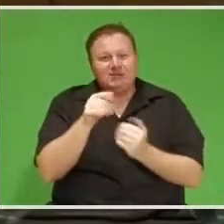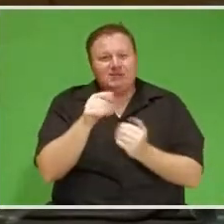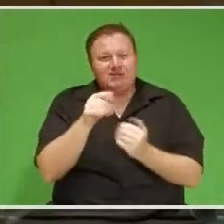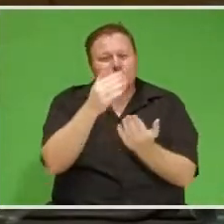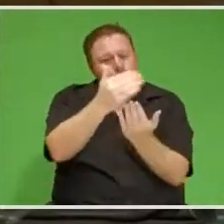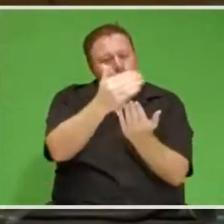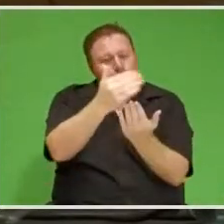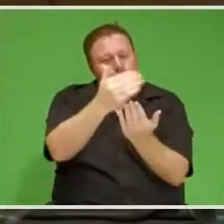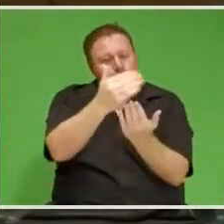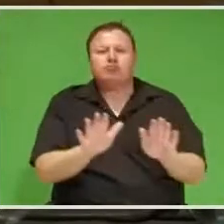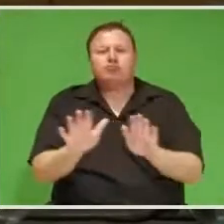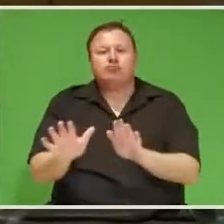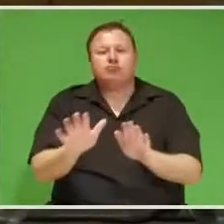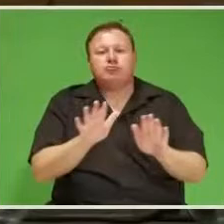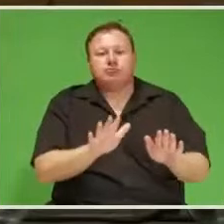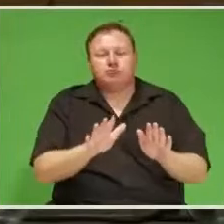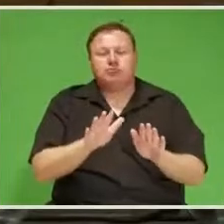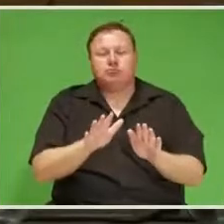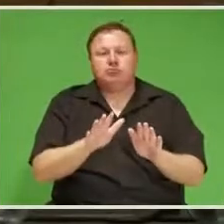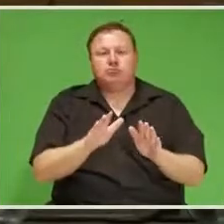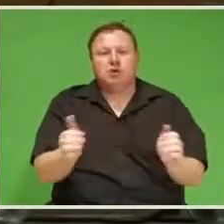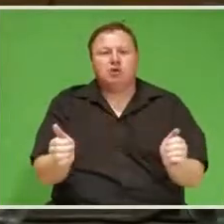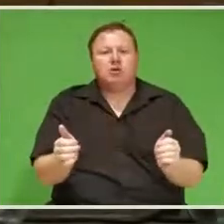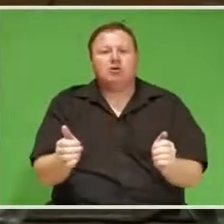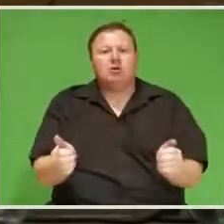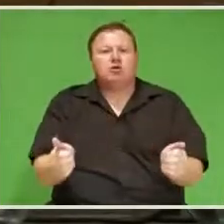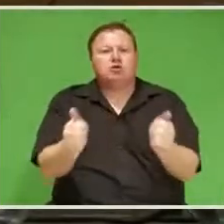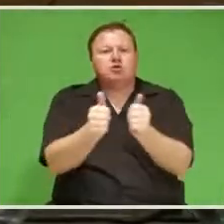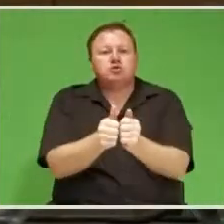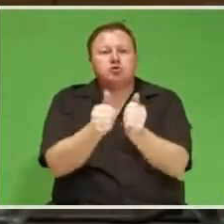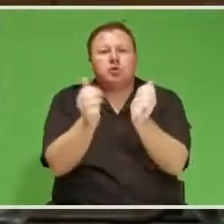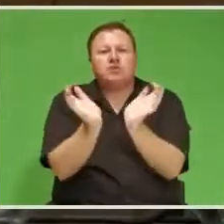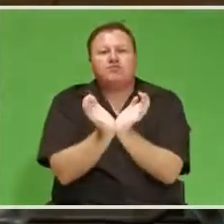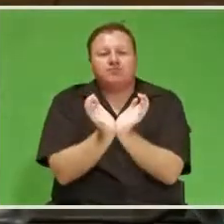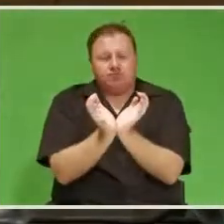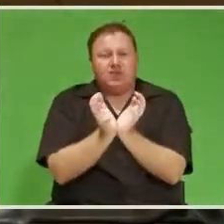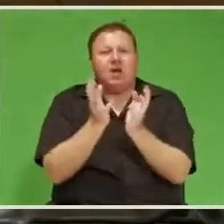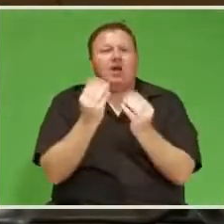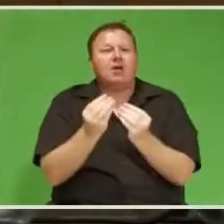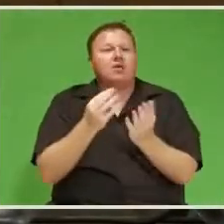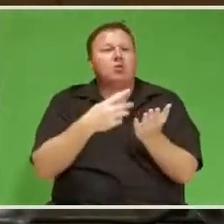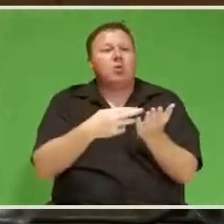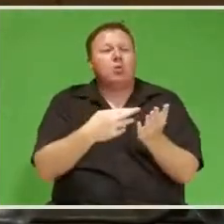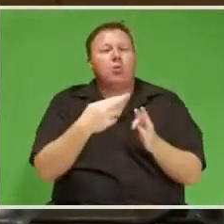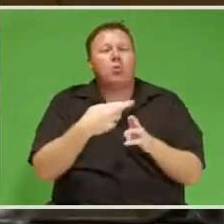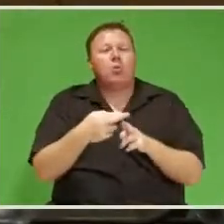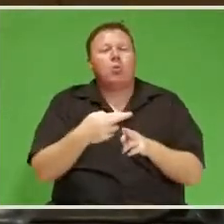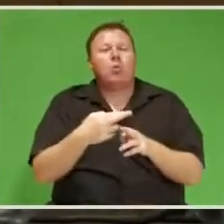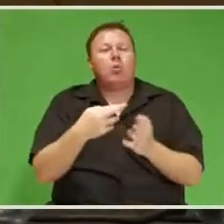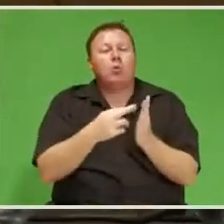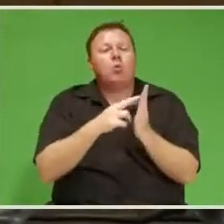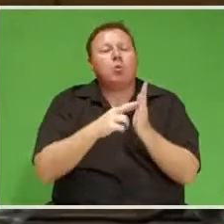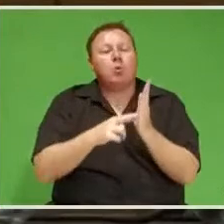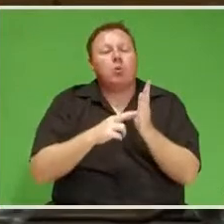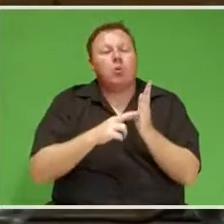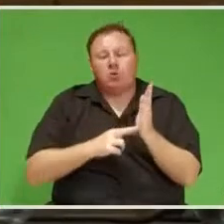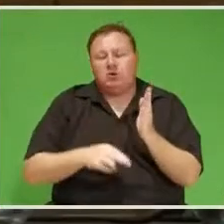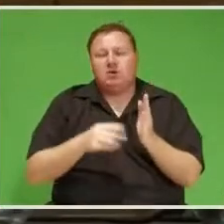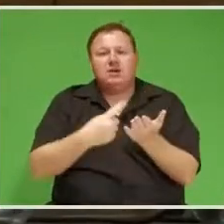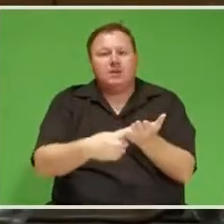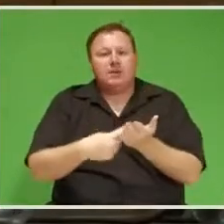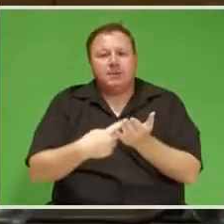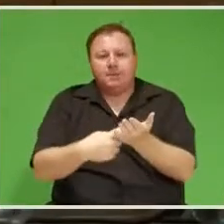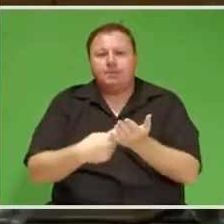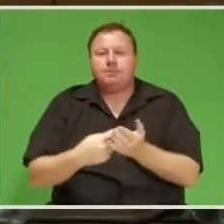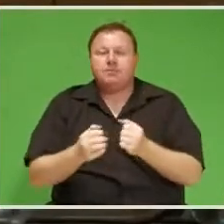joint sittings and the rules of debate. In this regard, I wish to highlight the following,